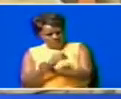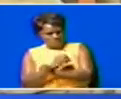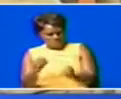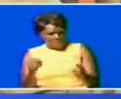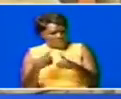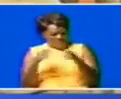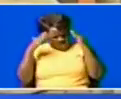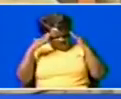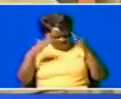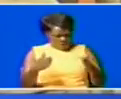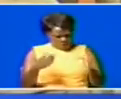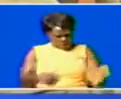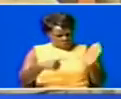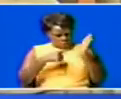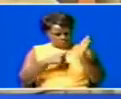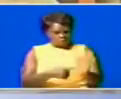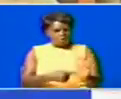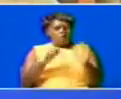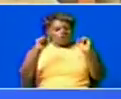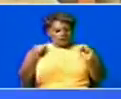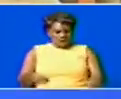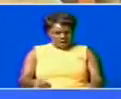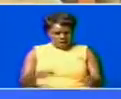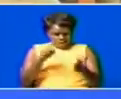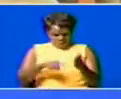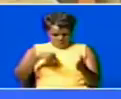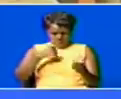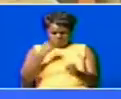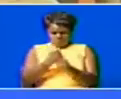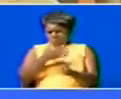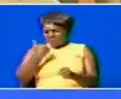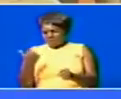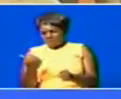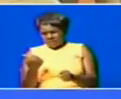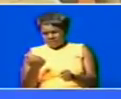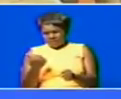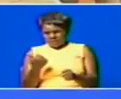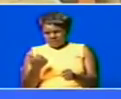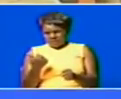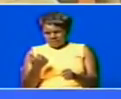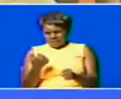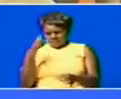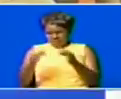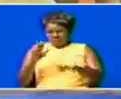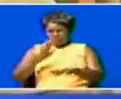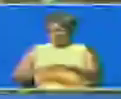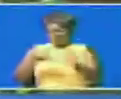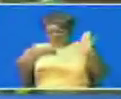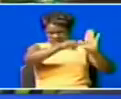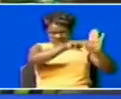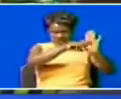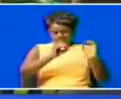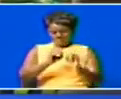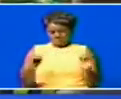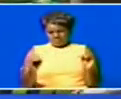that determination to prove that she can do what I can do, she can even do better. She doesn't rely so much on the negatives.